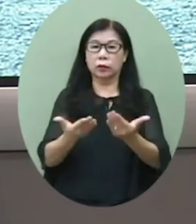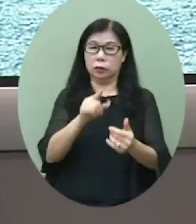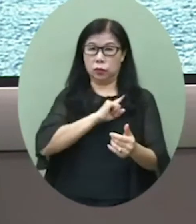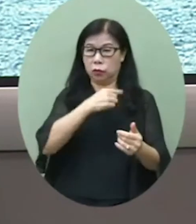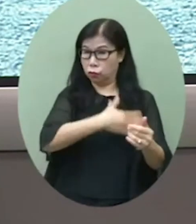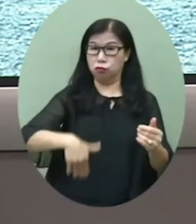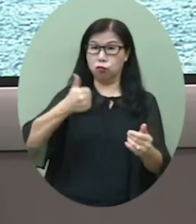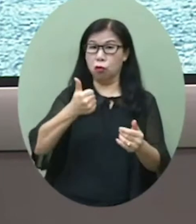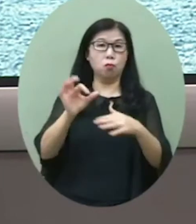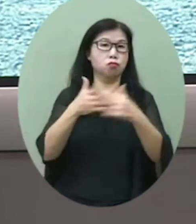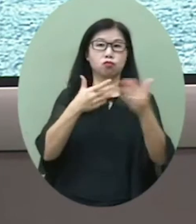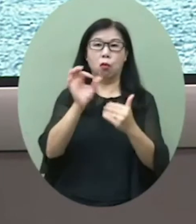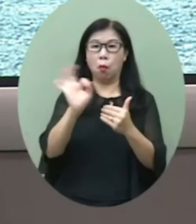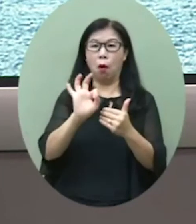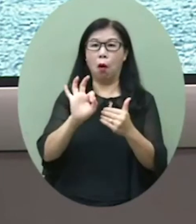we